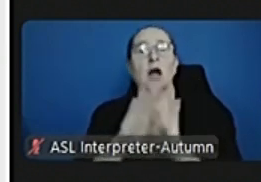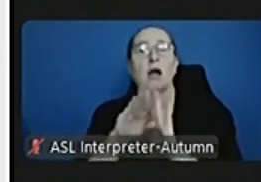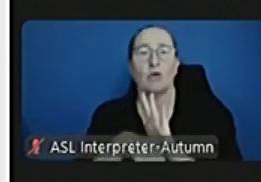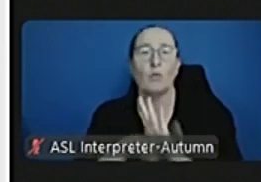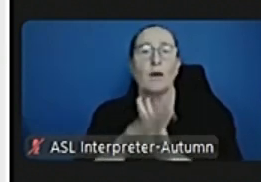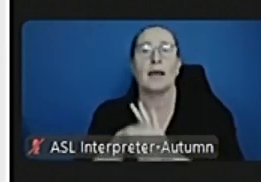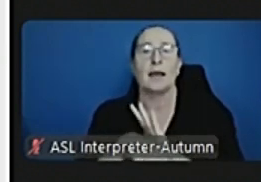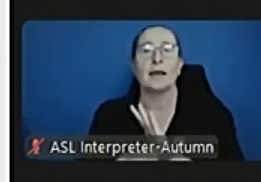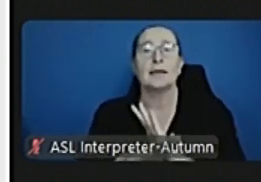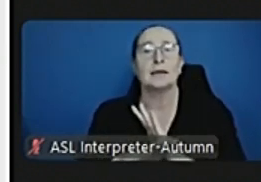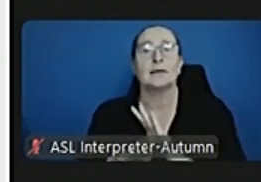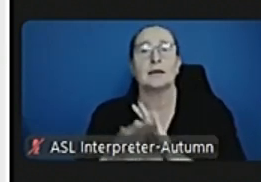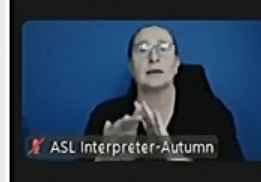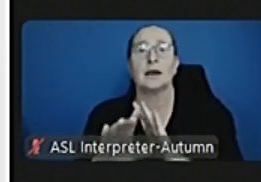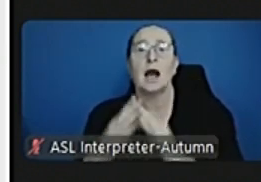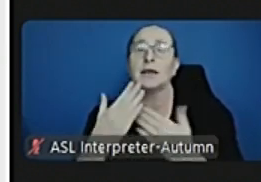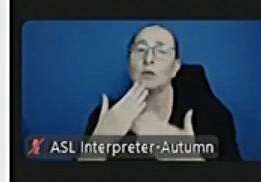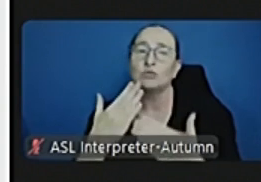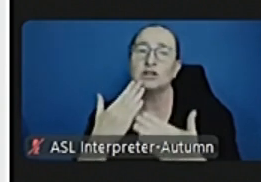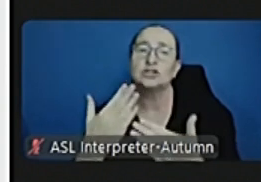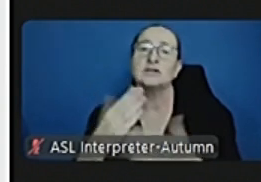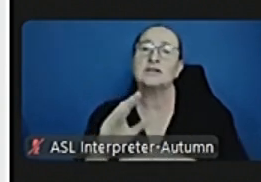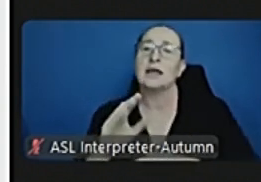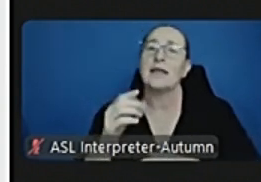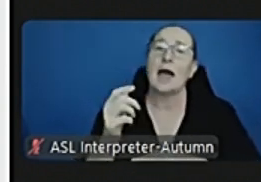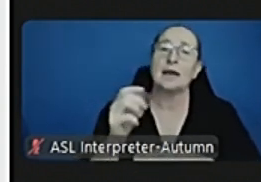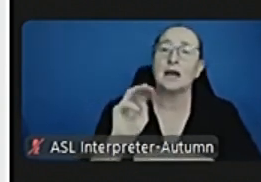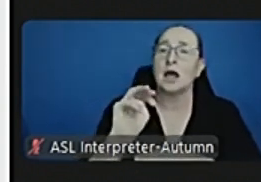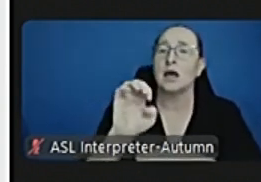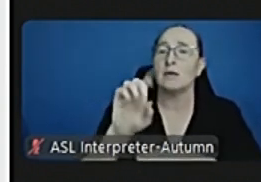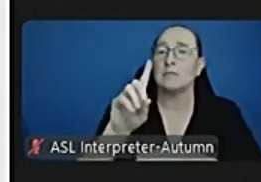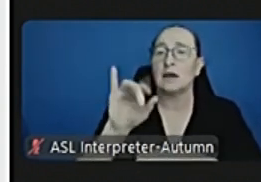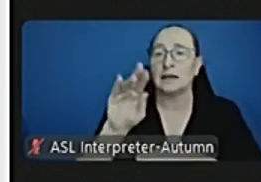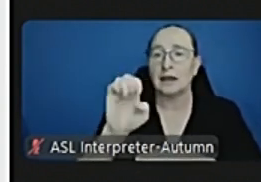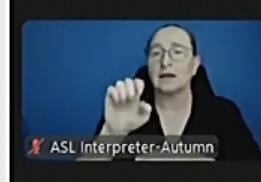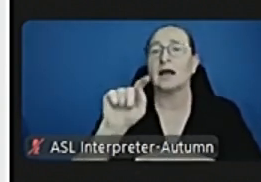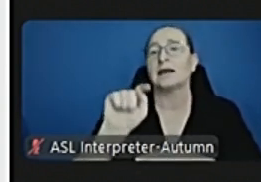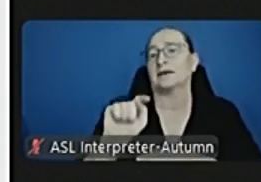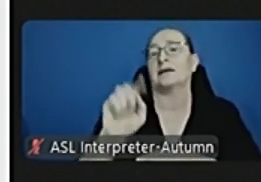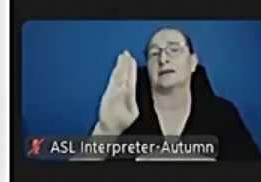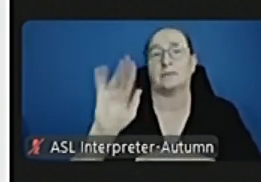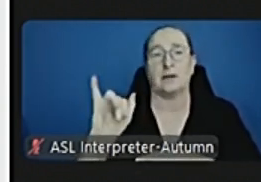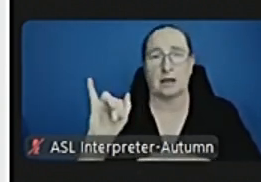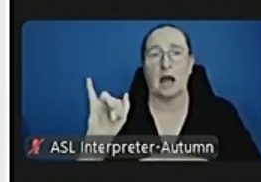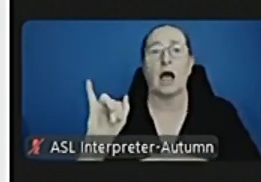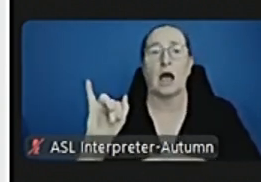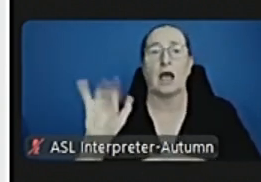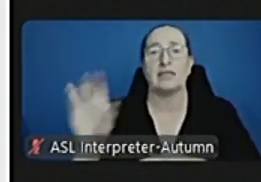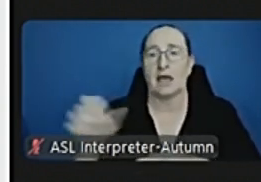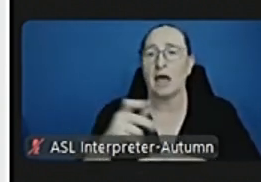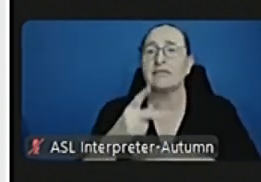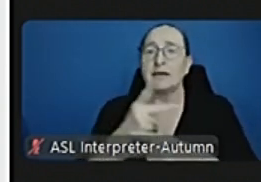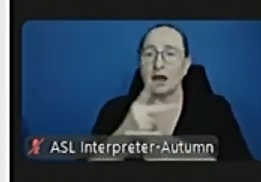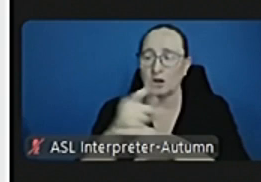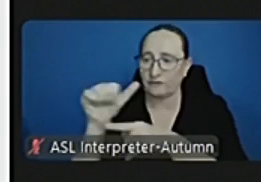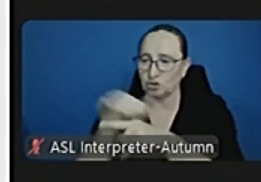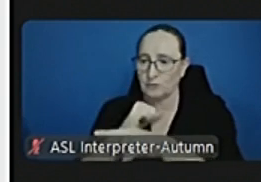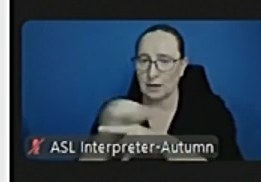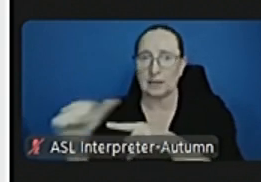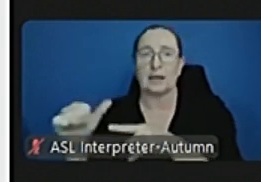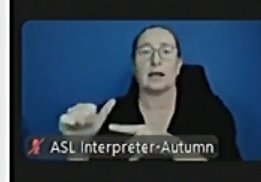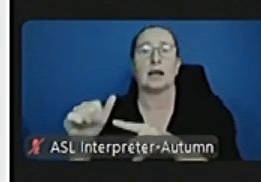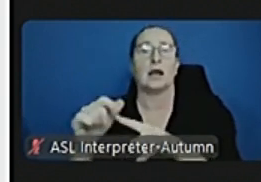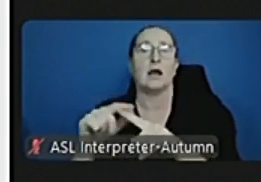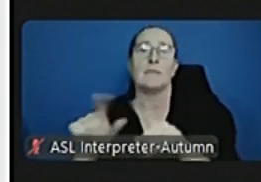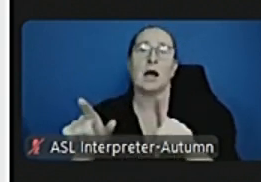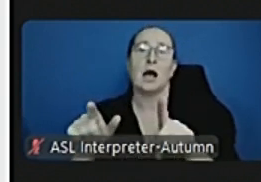I appreciate the Medicaid for the TBI, the traumatic brain injury, that they do the caregiver training. But boy, I